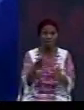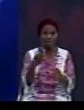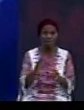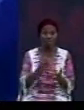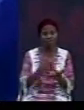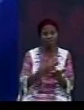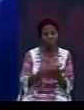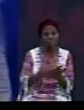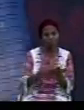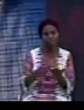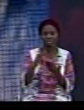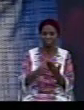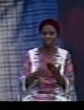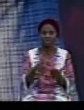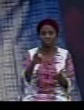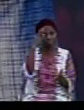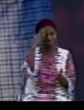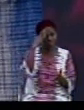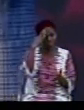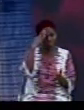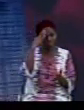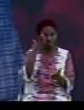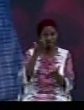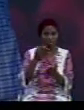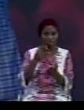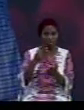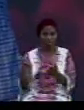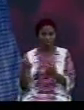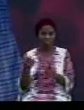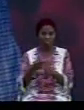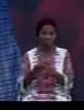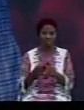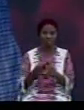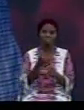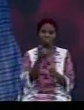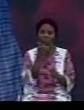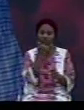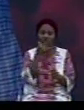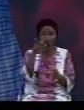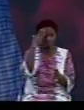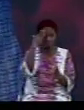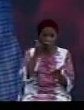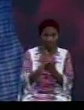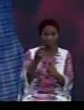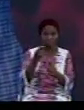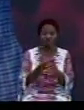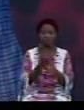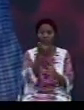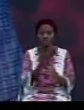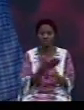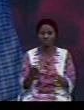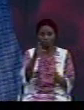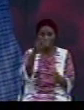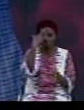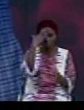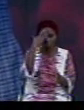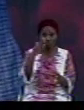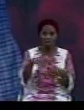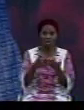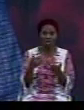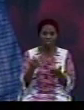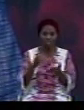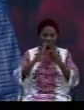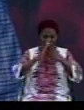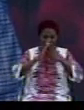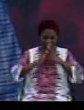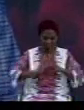from wrong. You know this, the way a gentleman, an honest man, a respectable